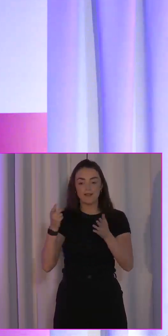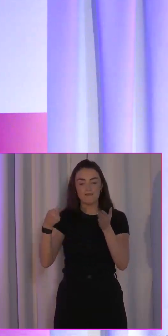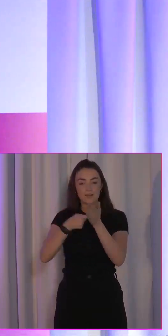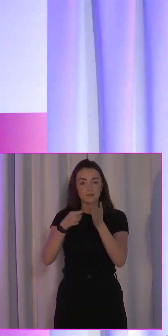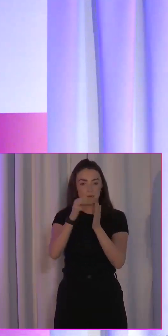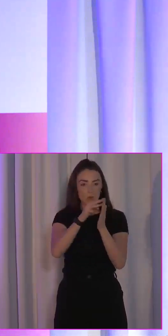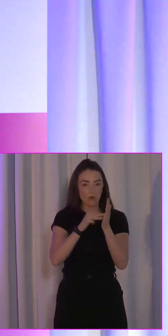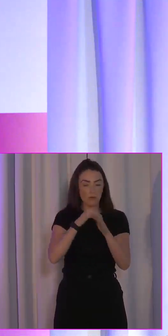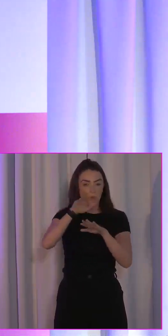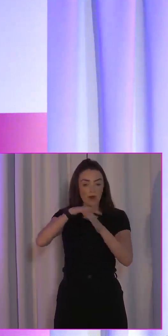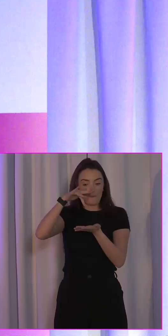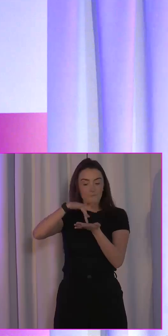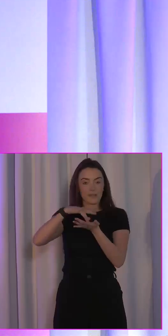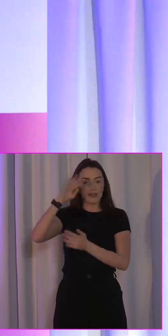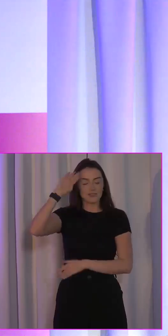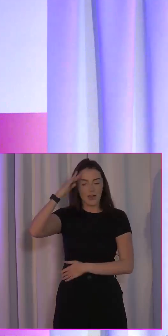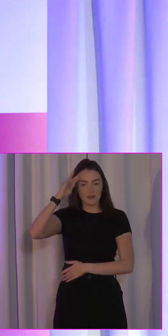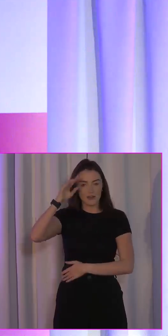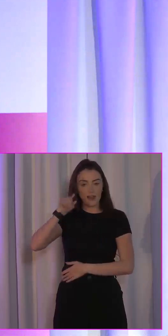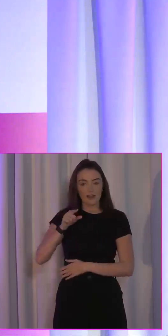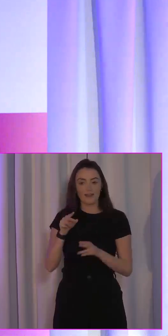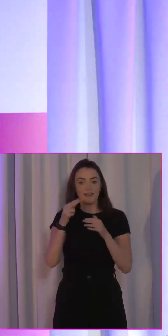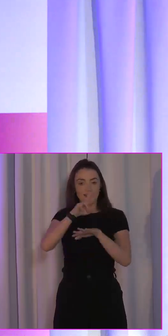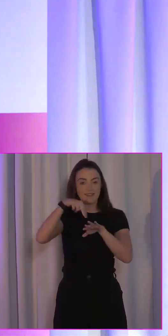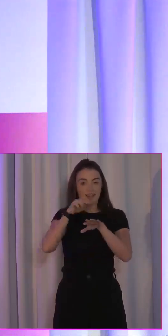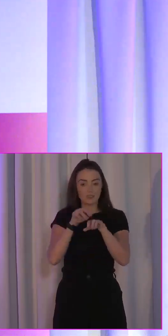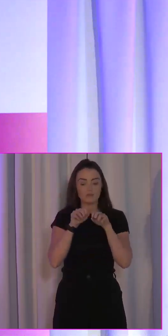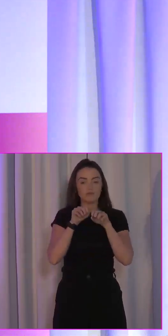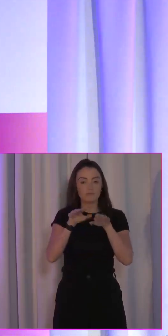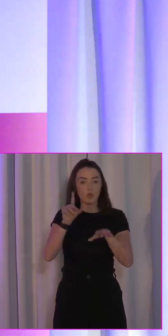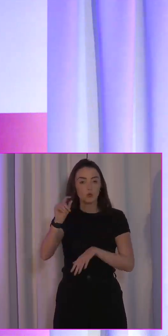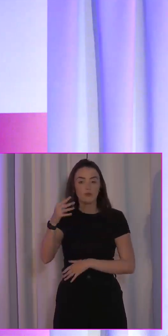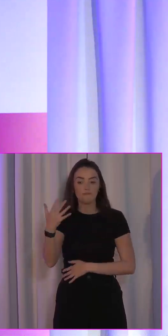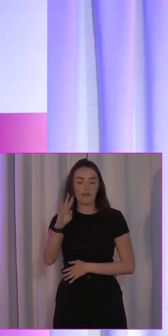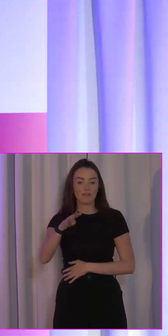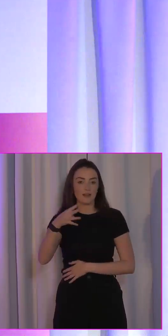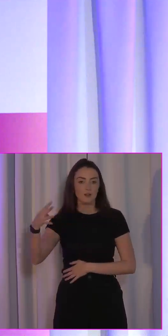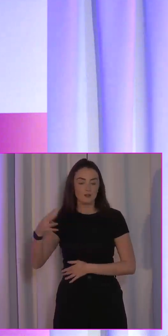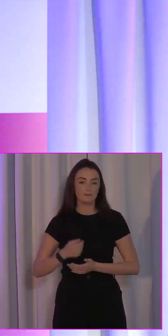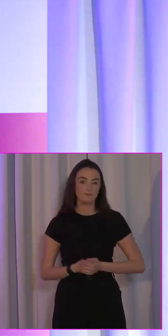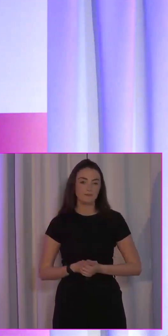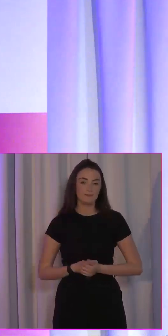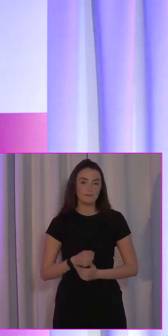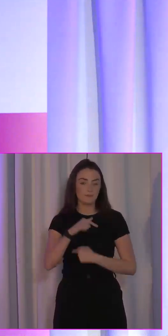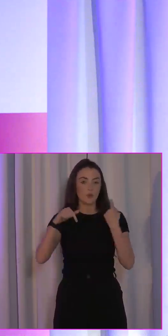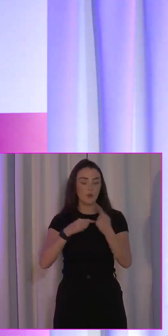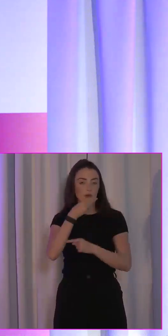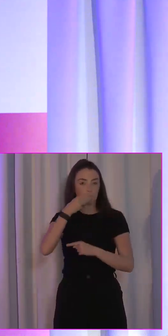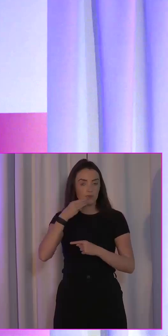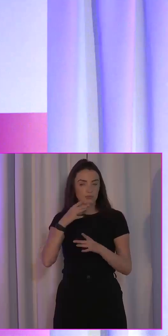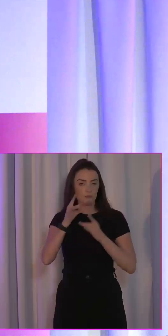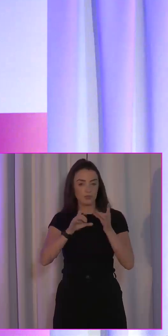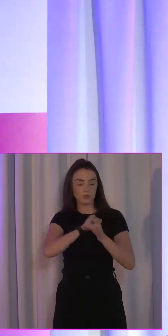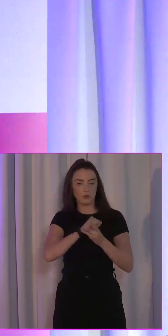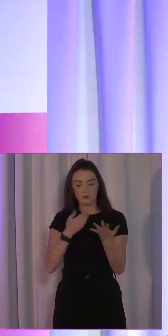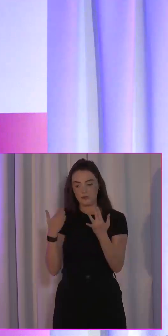within the Midlands region, and these modules will be rolled out to national calendar in 2025. We are committed to ensuring